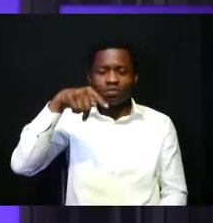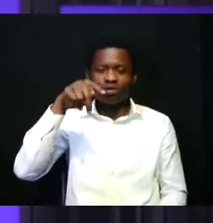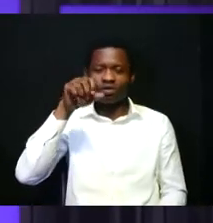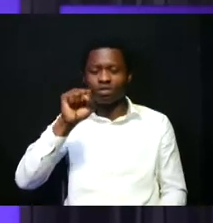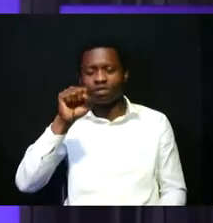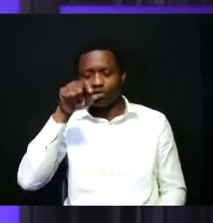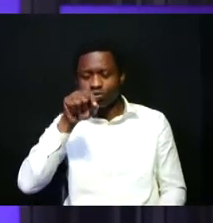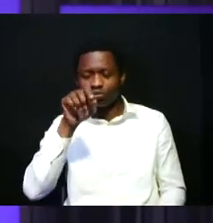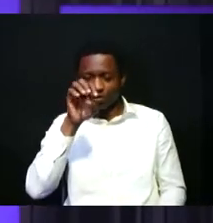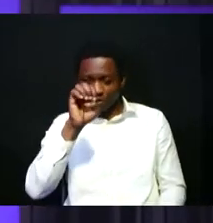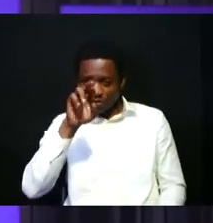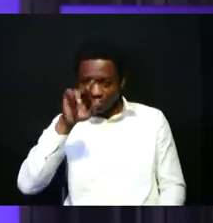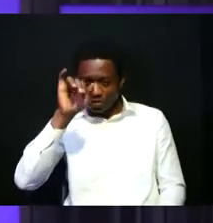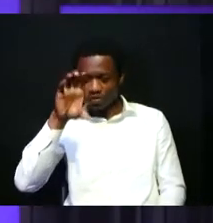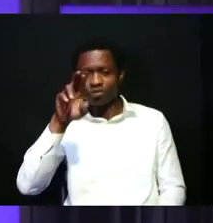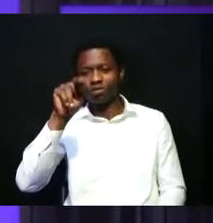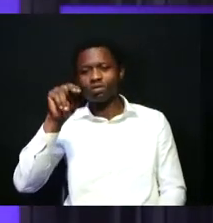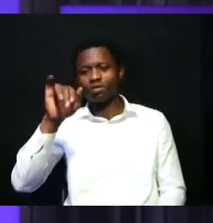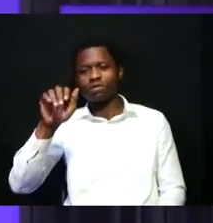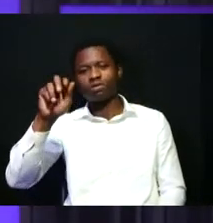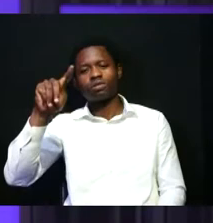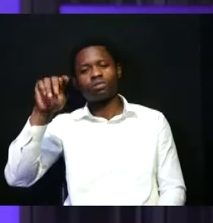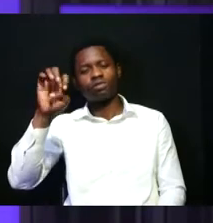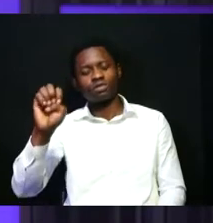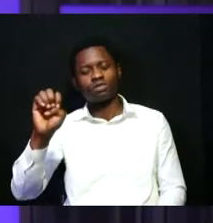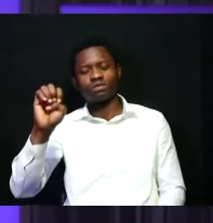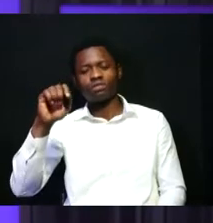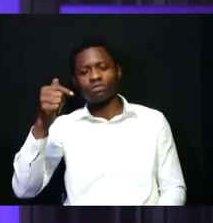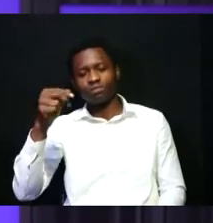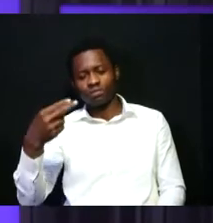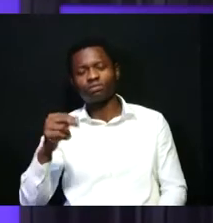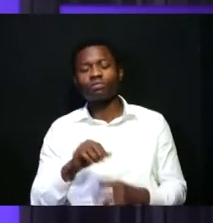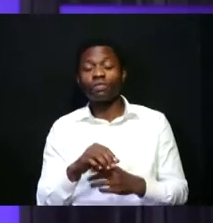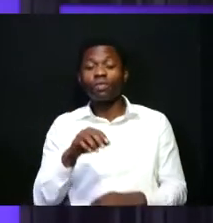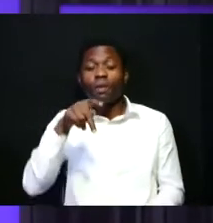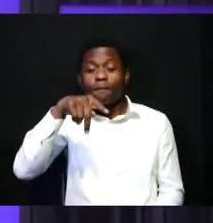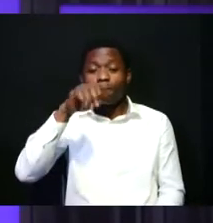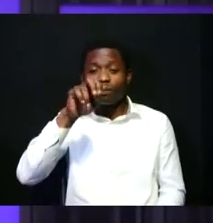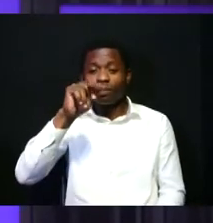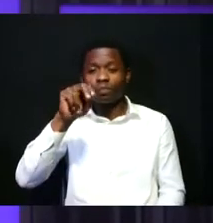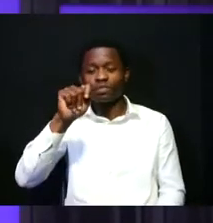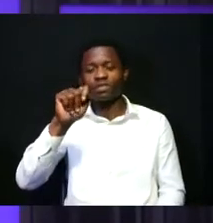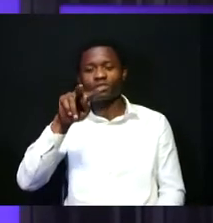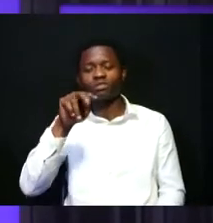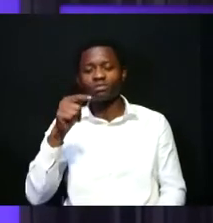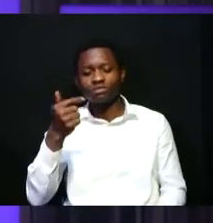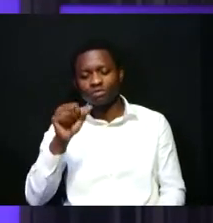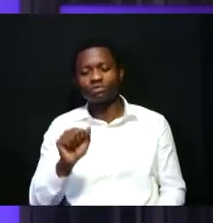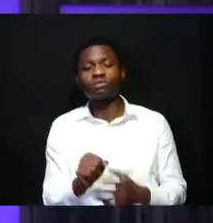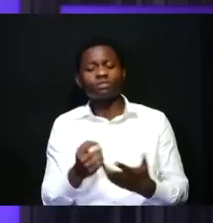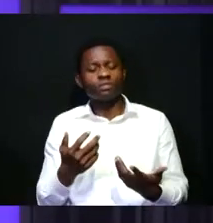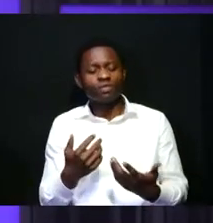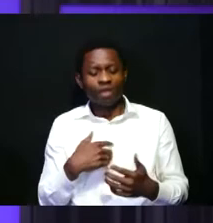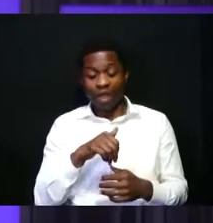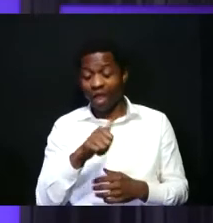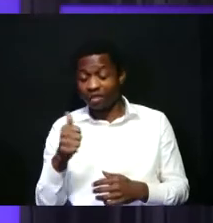aps.ericnyamekye, on Pen TV, GH, and then on the COPHKO. Want to specially welcome all those who are also